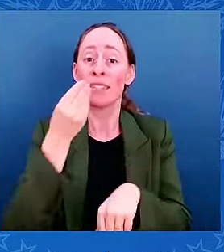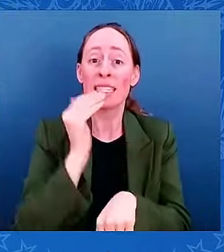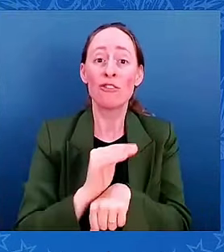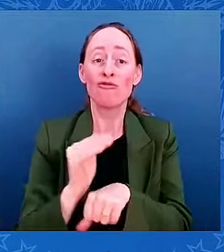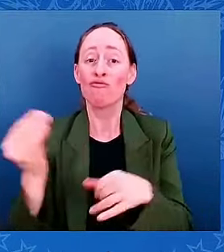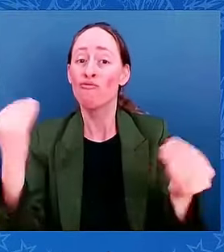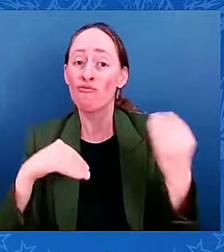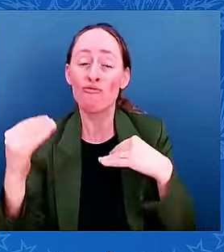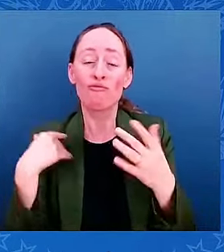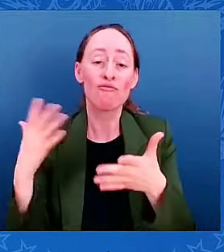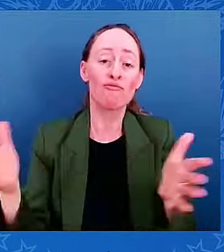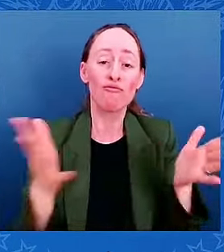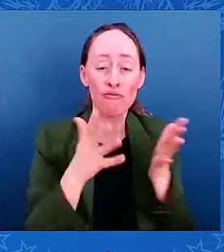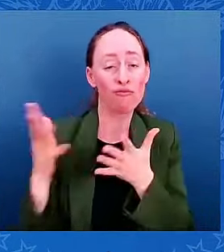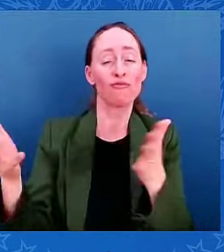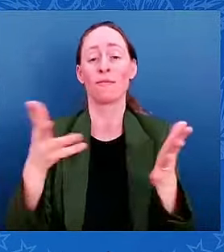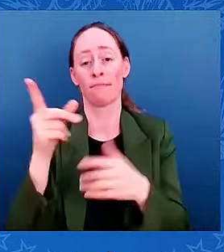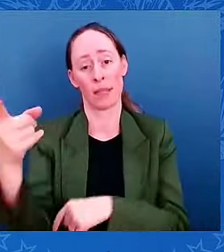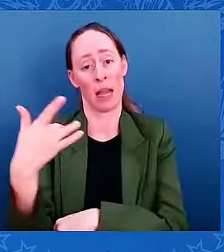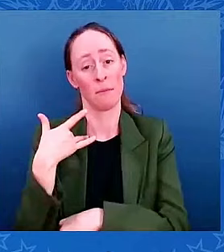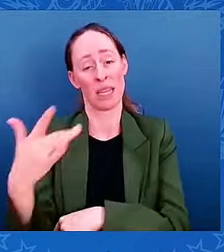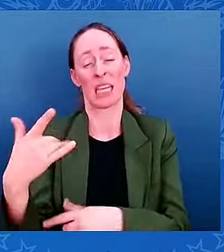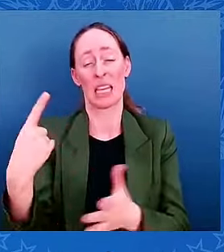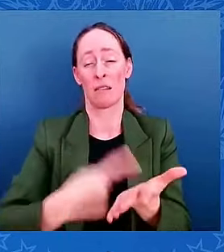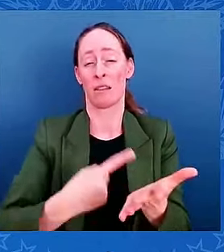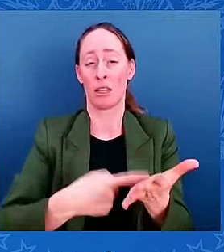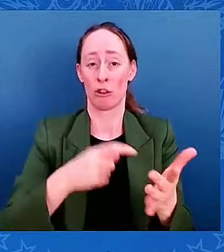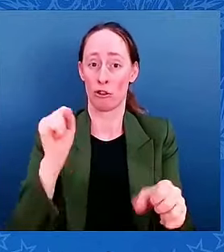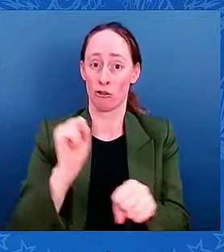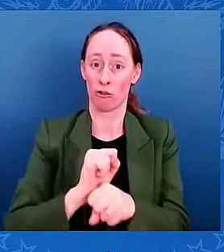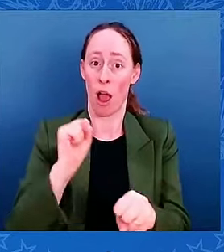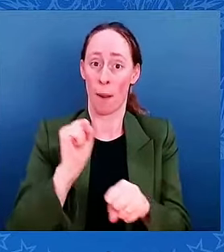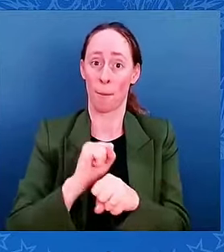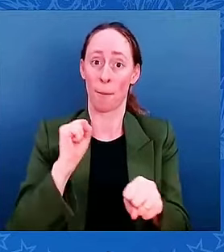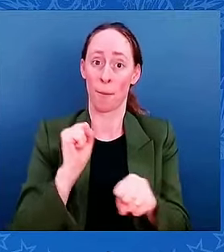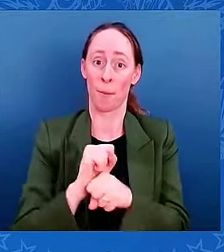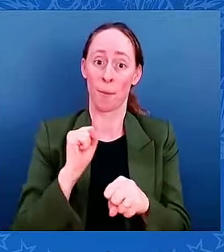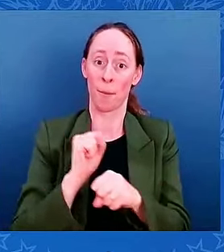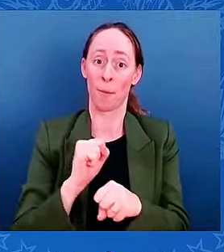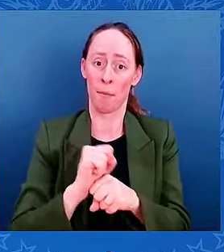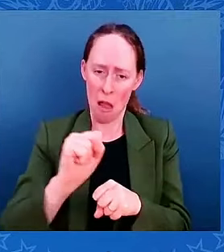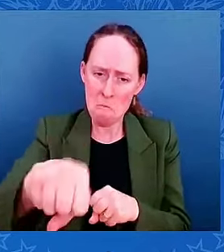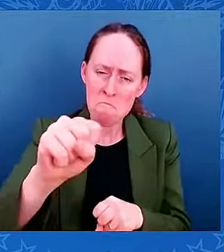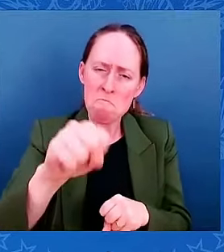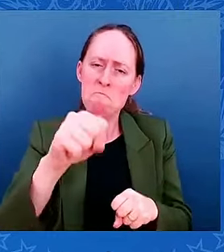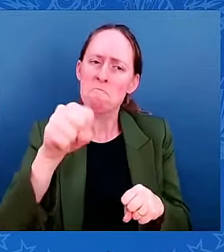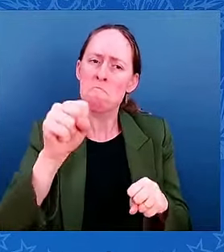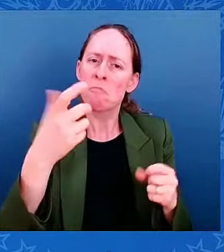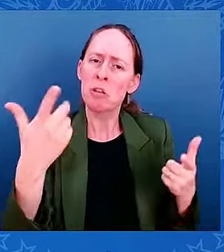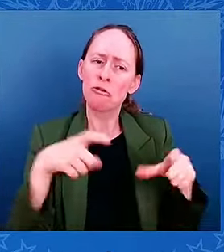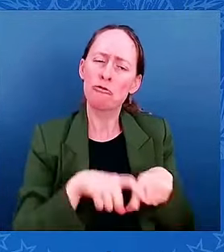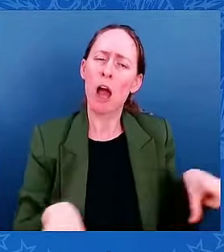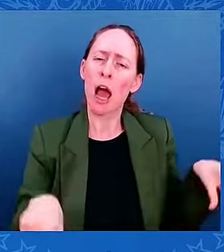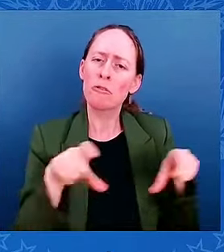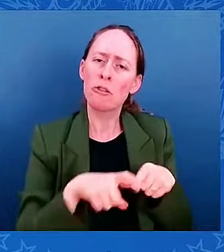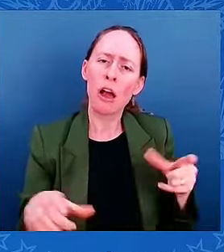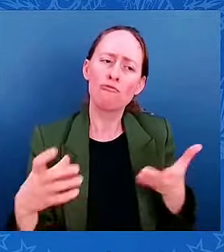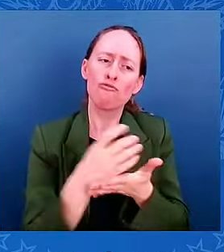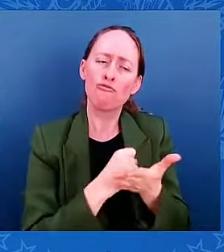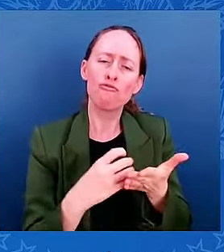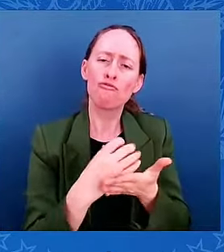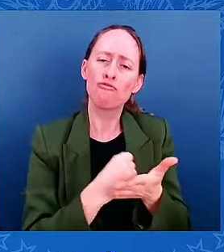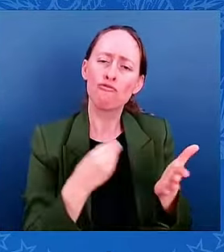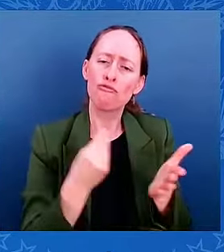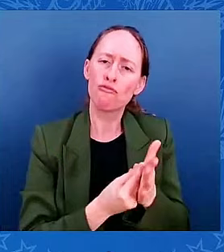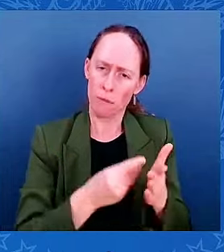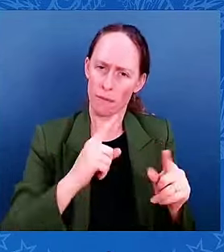give me my word to this — he said, a job is about a lot more than a paycheck. It's about your dignity. It's about your place in your